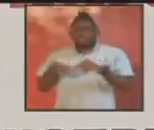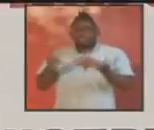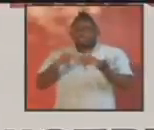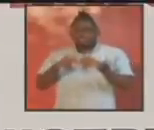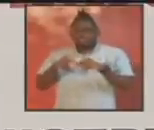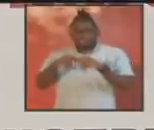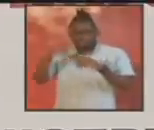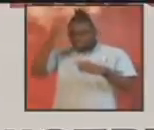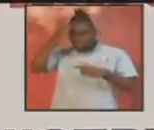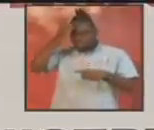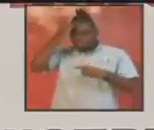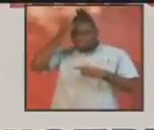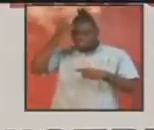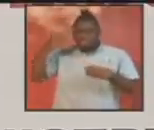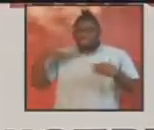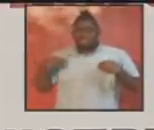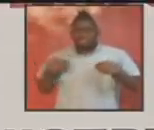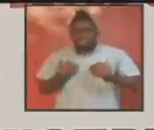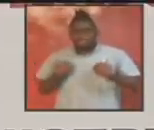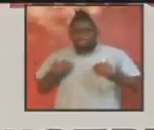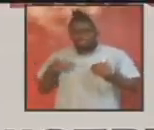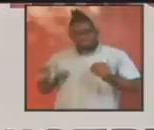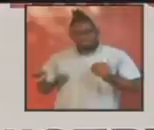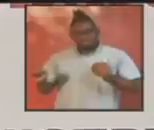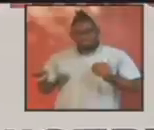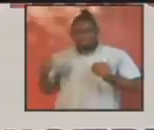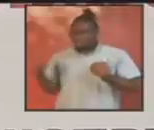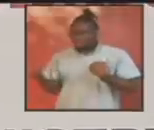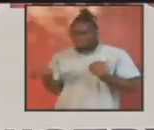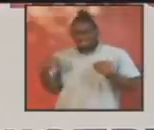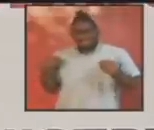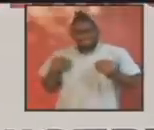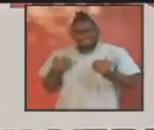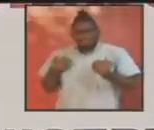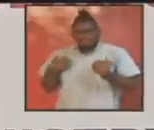an animal population occurring in 2 sites. We have enough